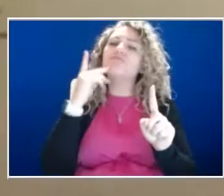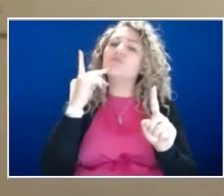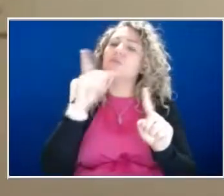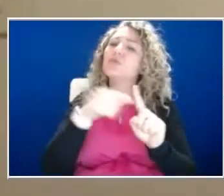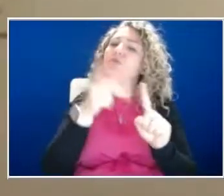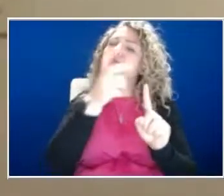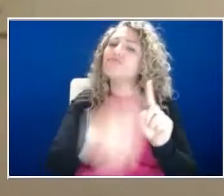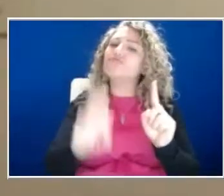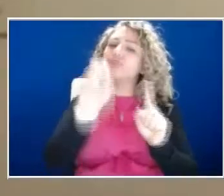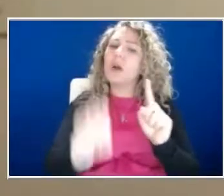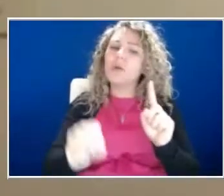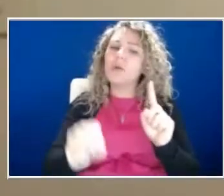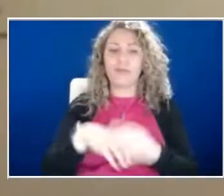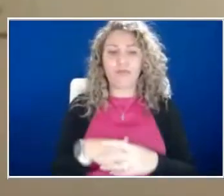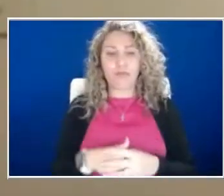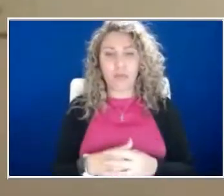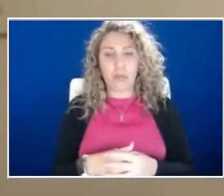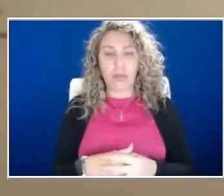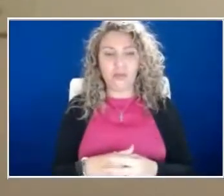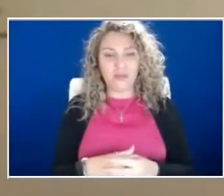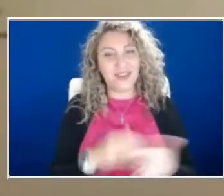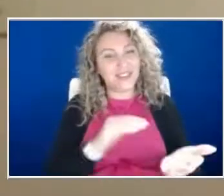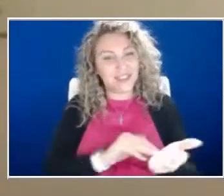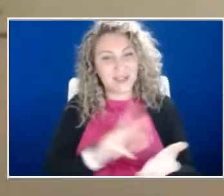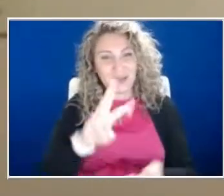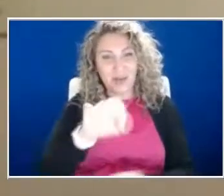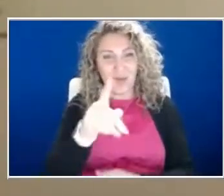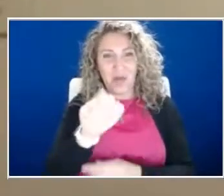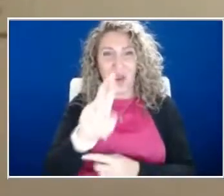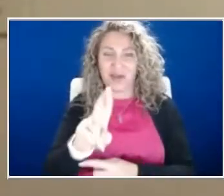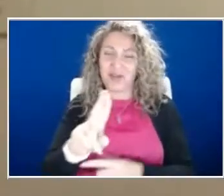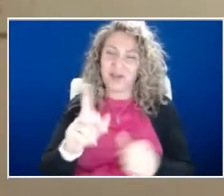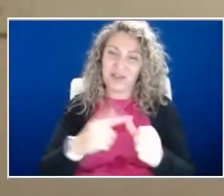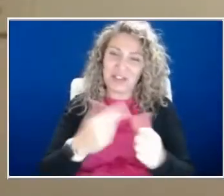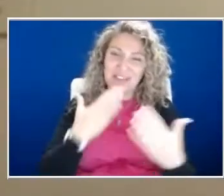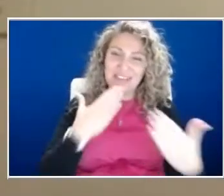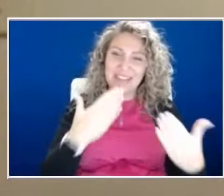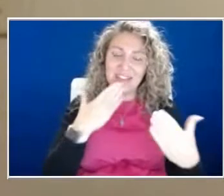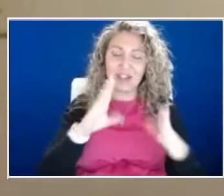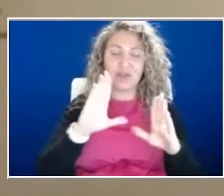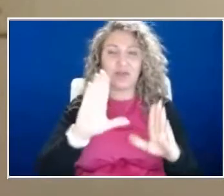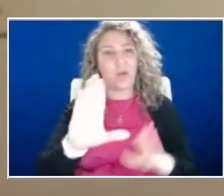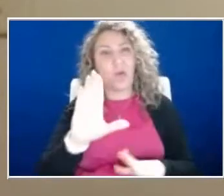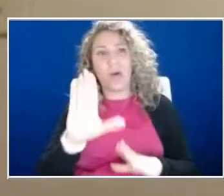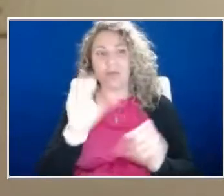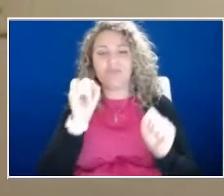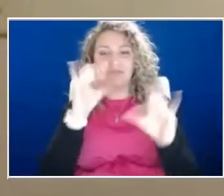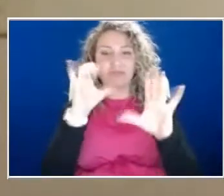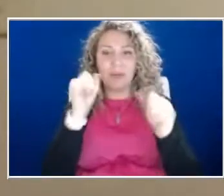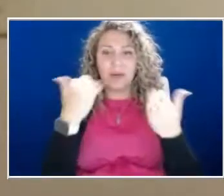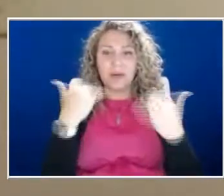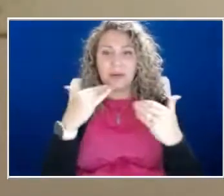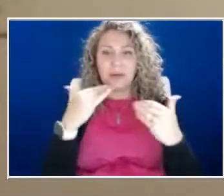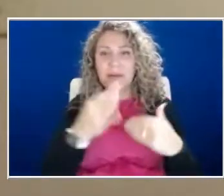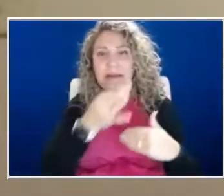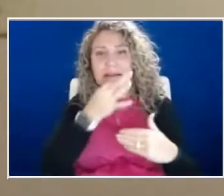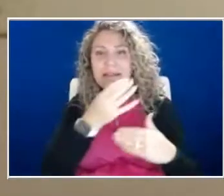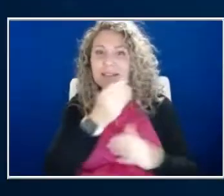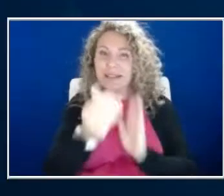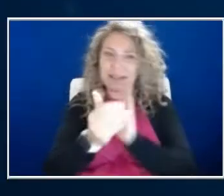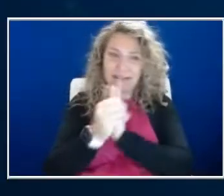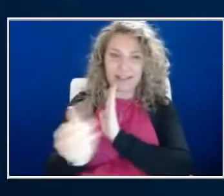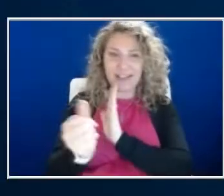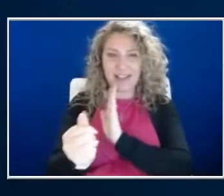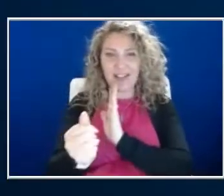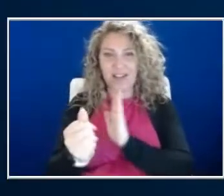Absolutely. So, Dr. Wagner, thank you, first of all, for your amazing expertise and skill set. And